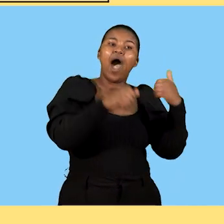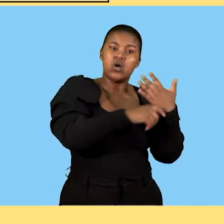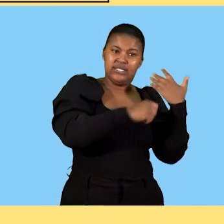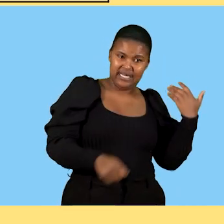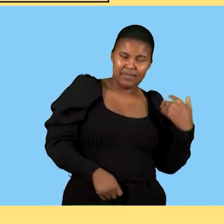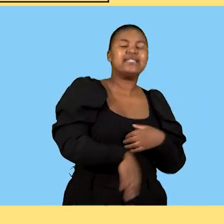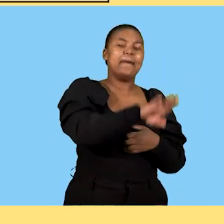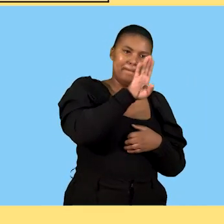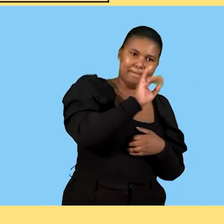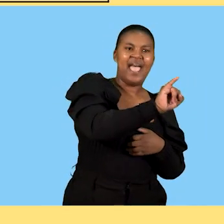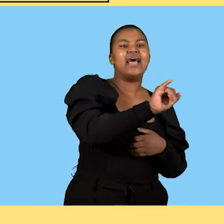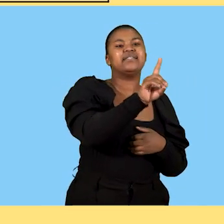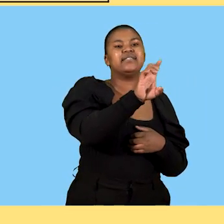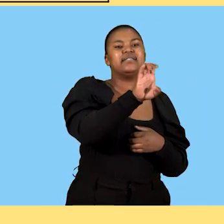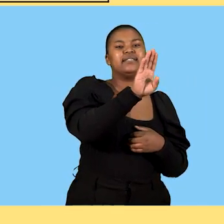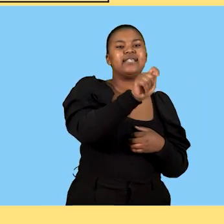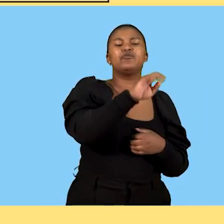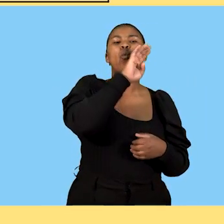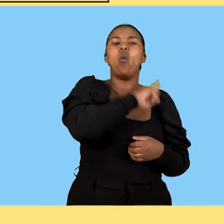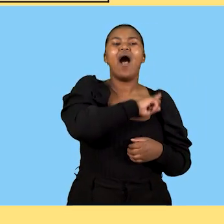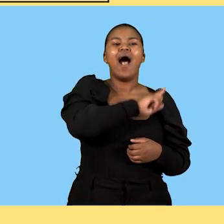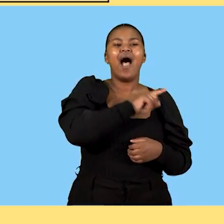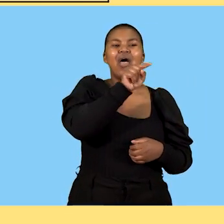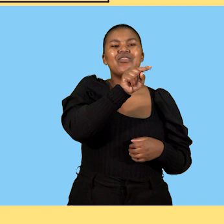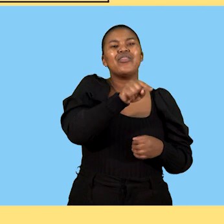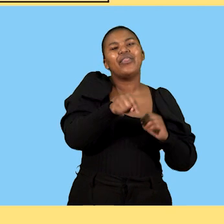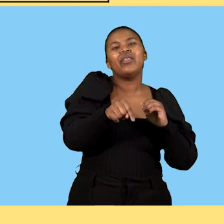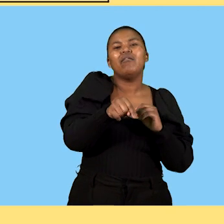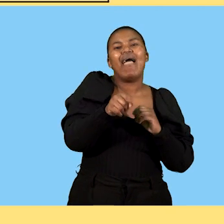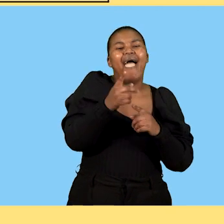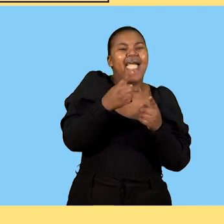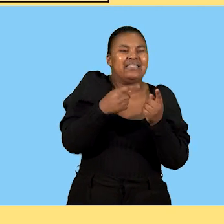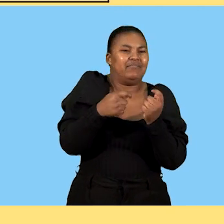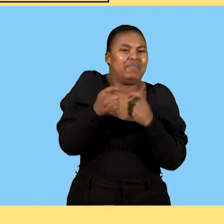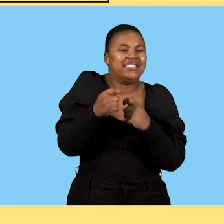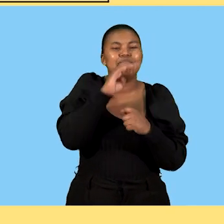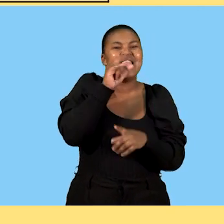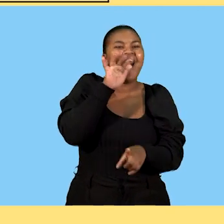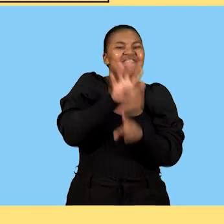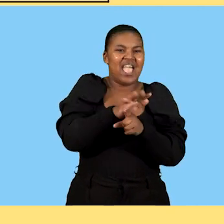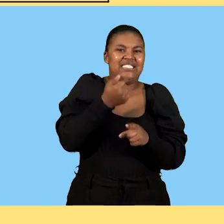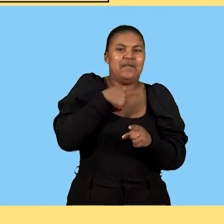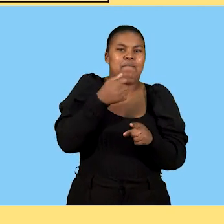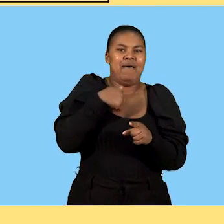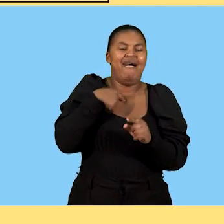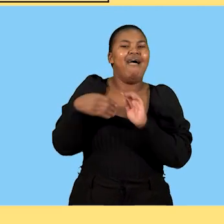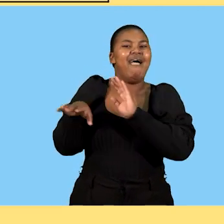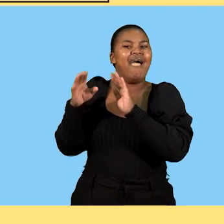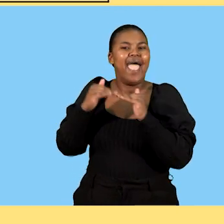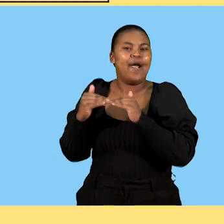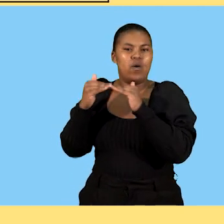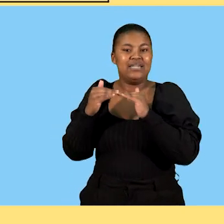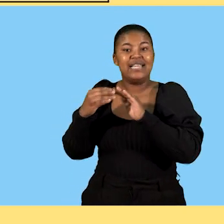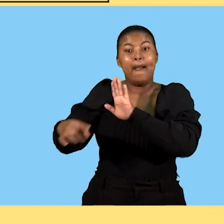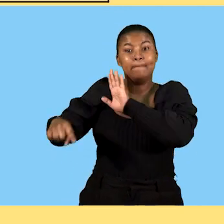bad debt because this is an expense. So bad debt, an expense that will affect my owner's equity, minus